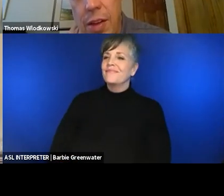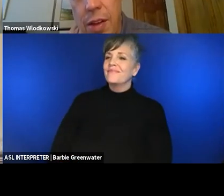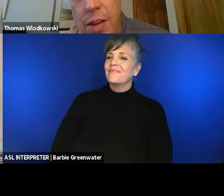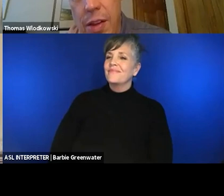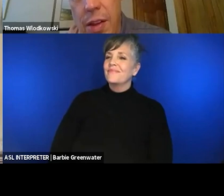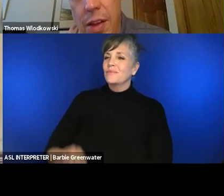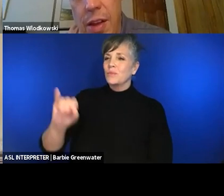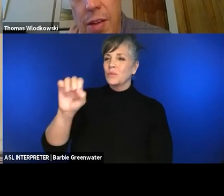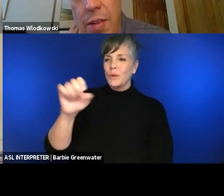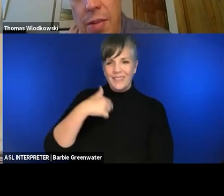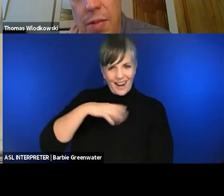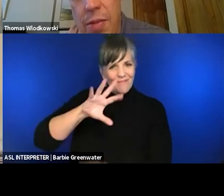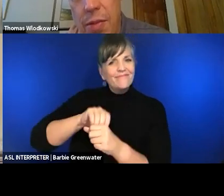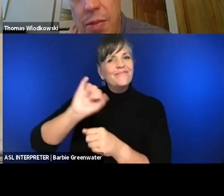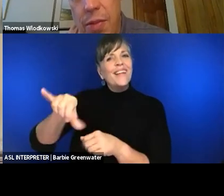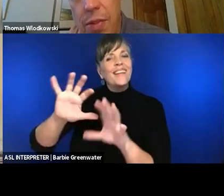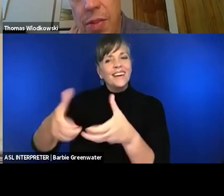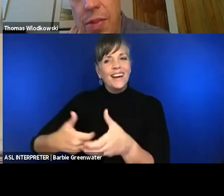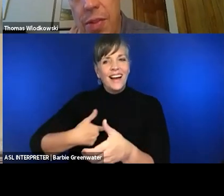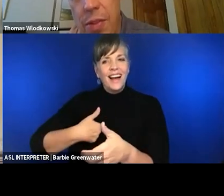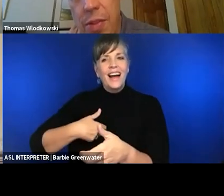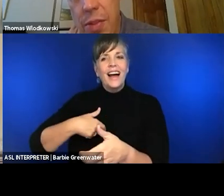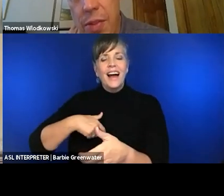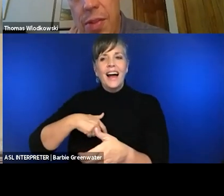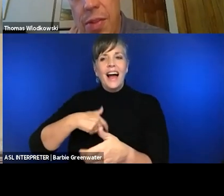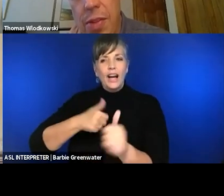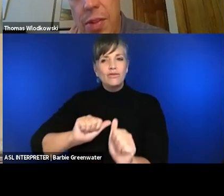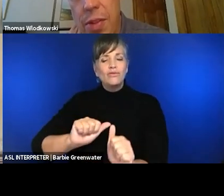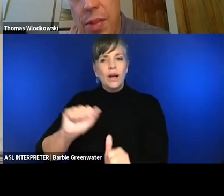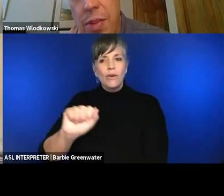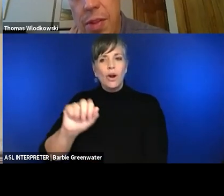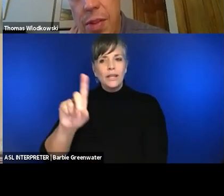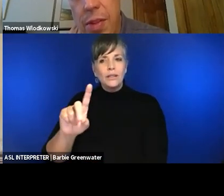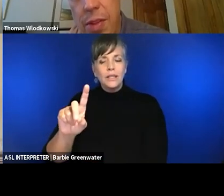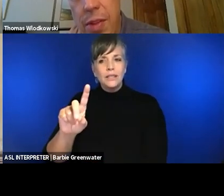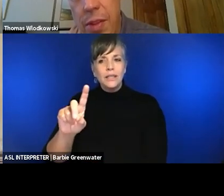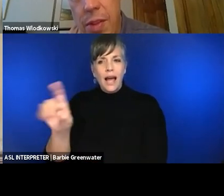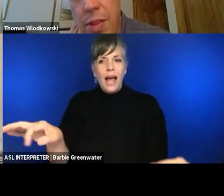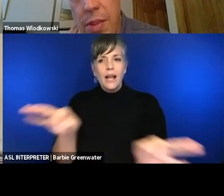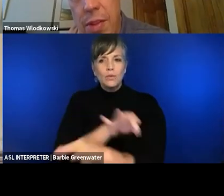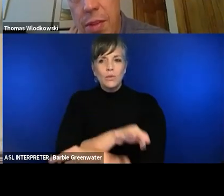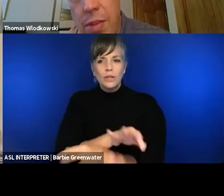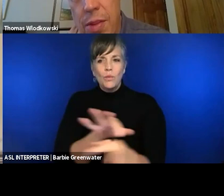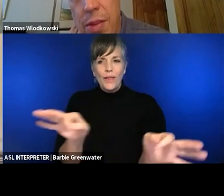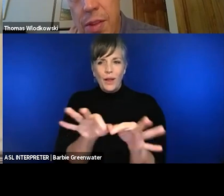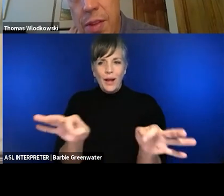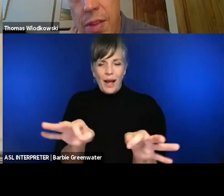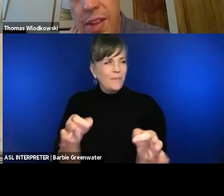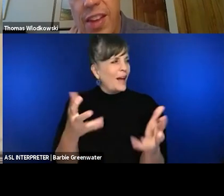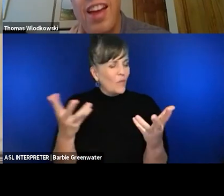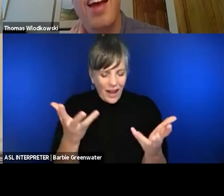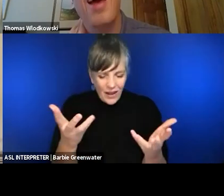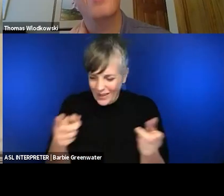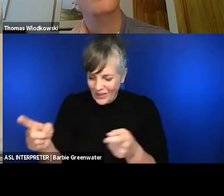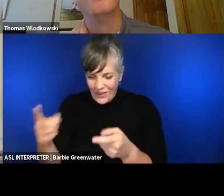category. I once tried an audio description in a movie theater and then swapped it for a closed caption device. And I'm like, wait, I don't know what's going on